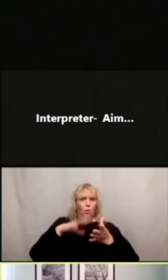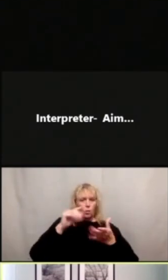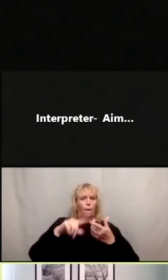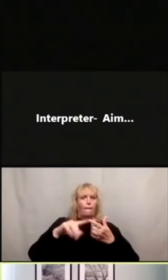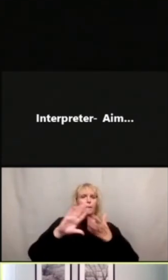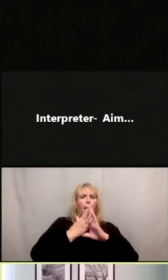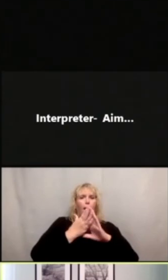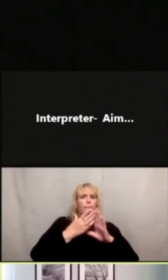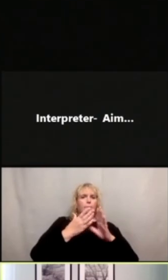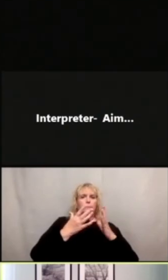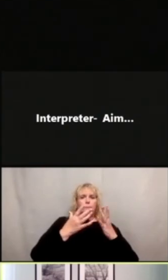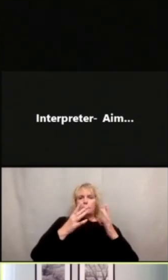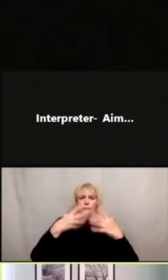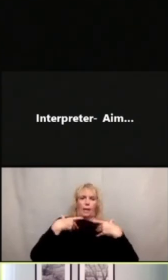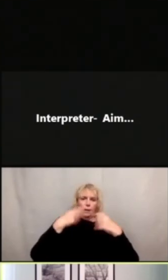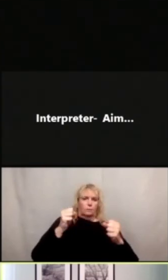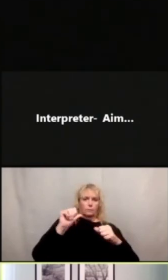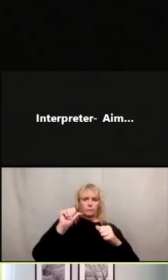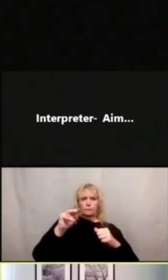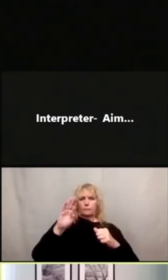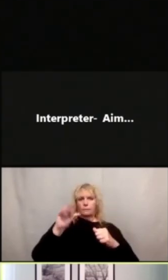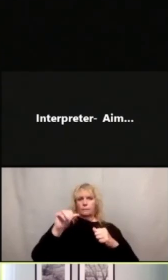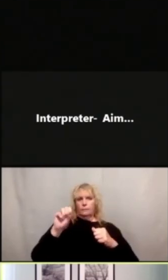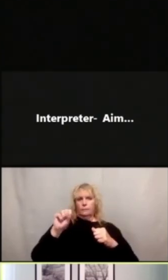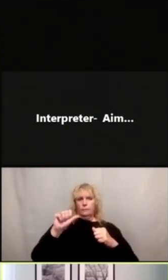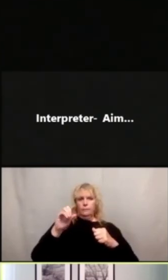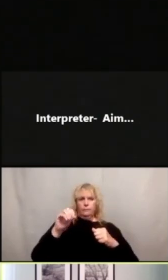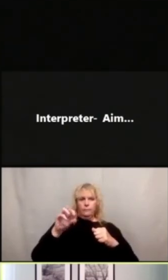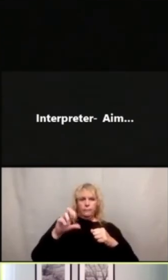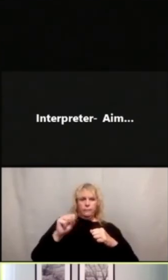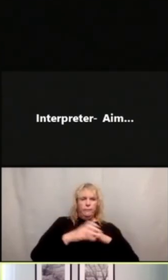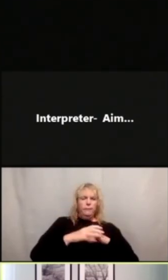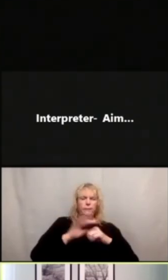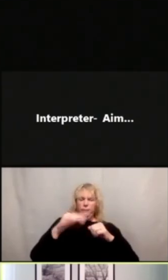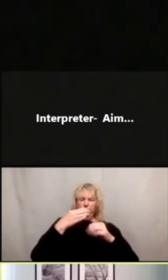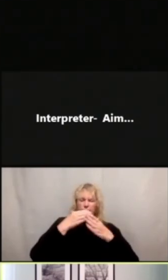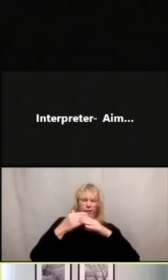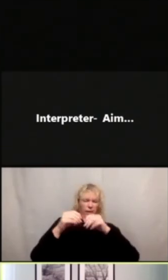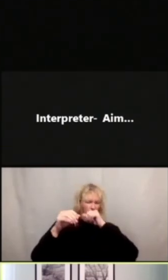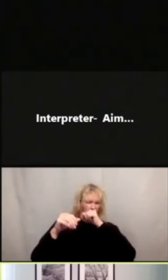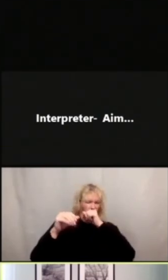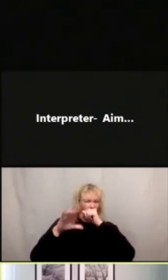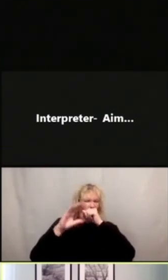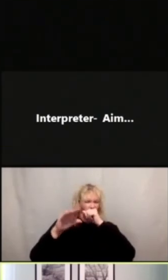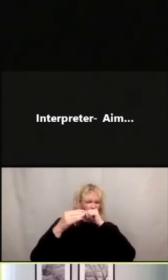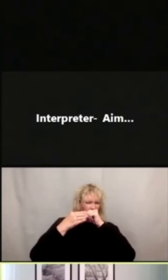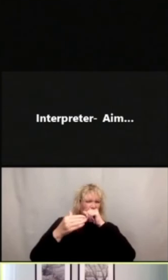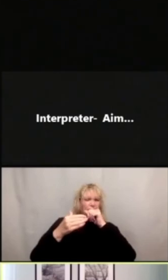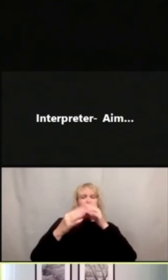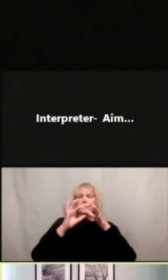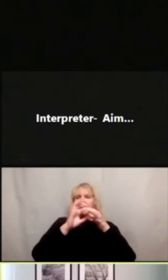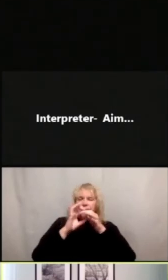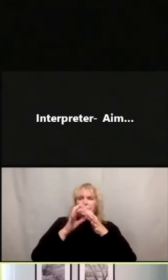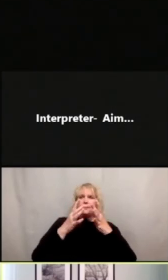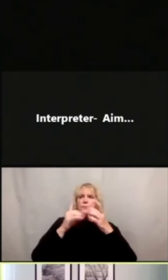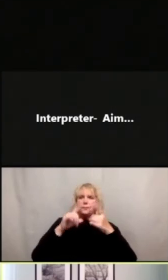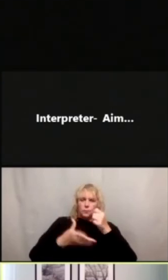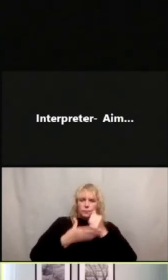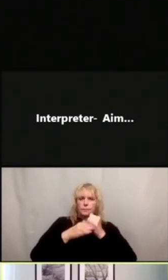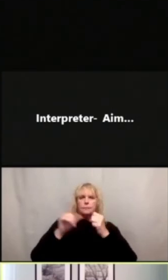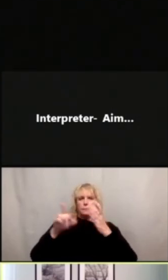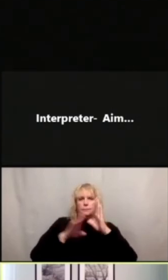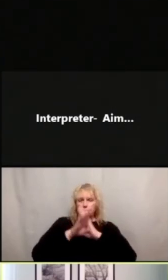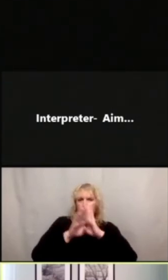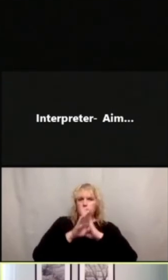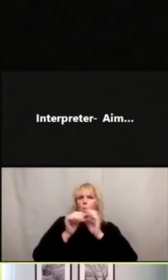organization. Again, great relationship that could be developed. That could really help adult learners in terms of helping them with